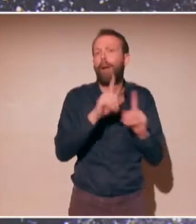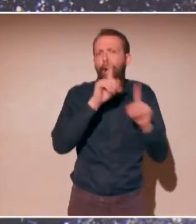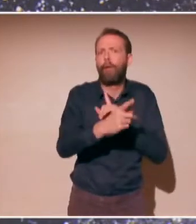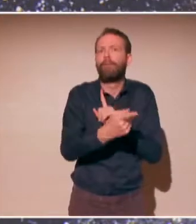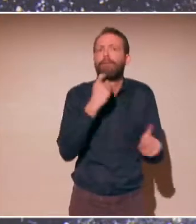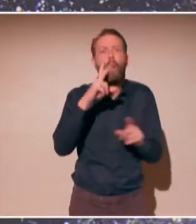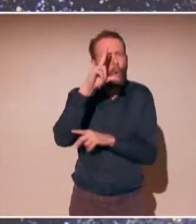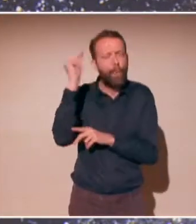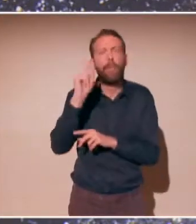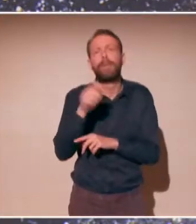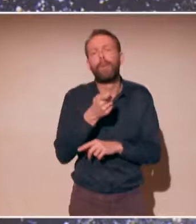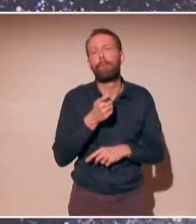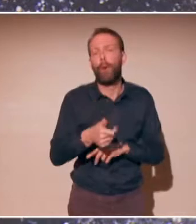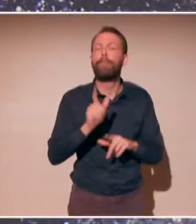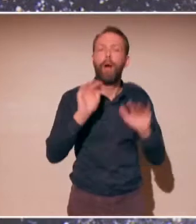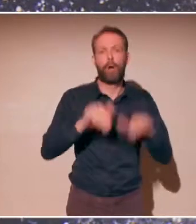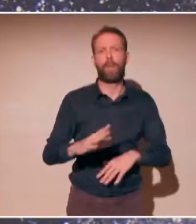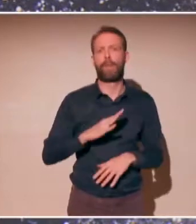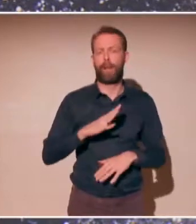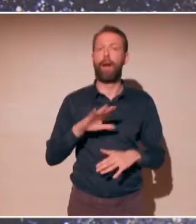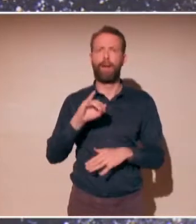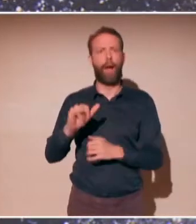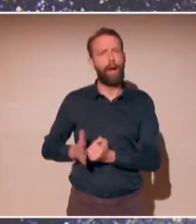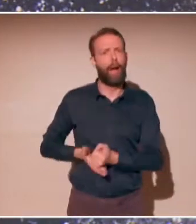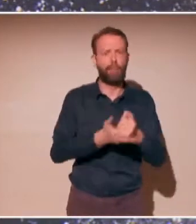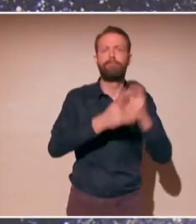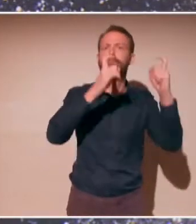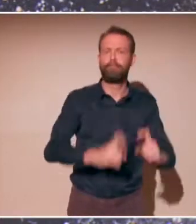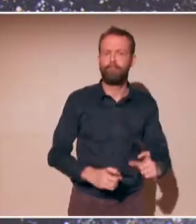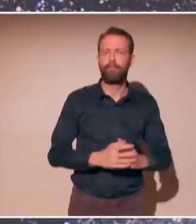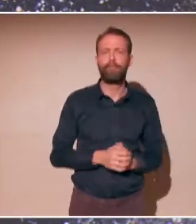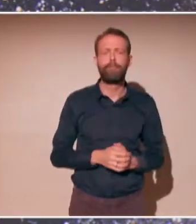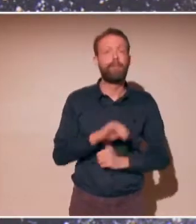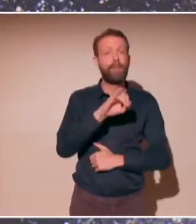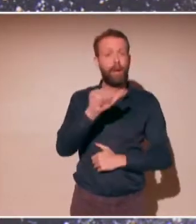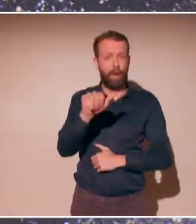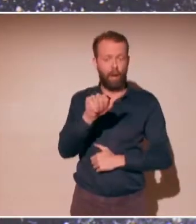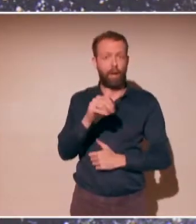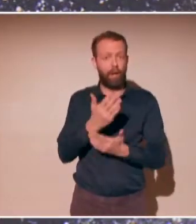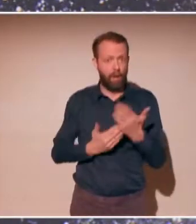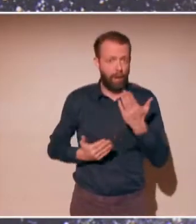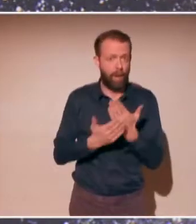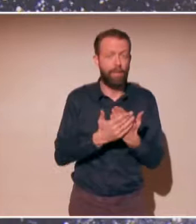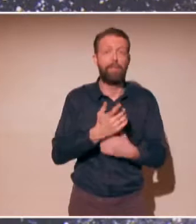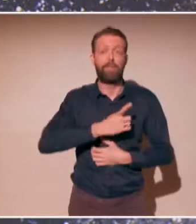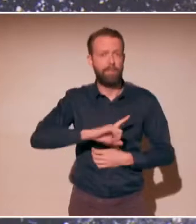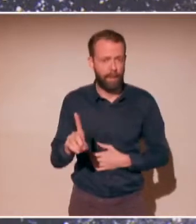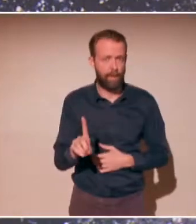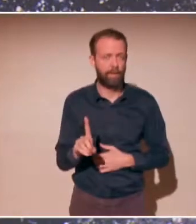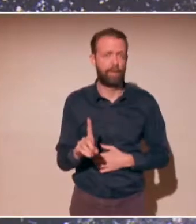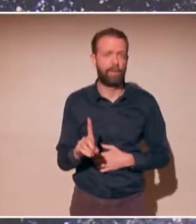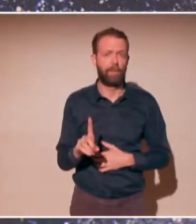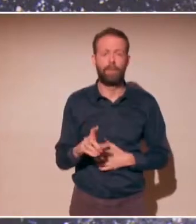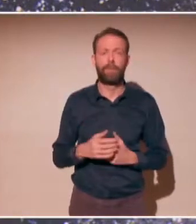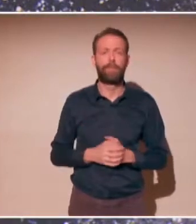medical errors, which are, of course, rare, but which can occur from time to time. AI, therefore, will not